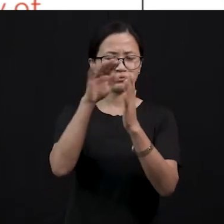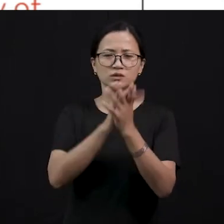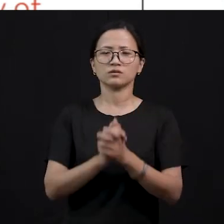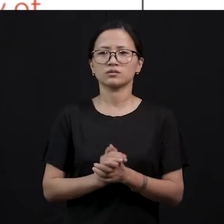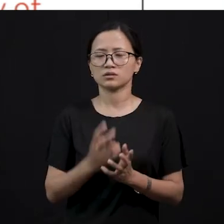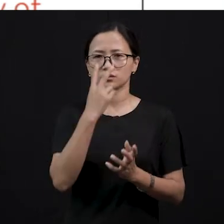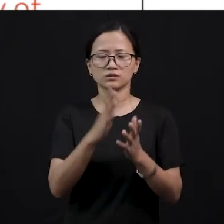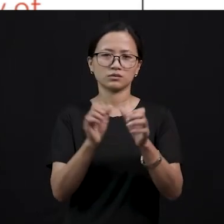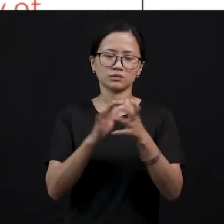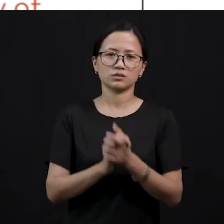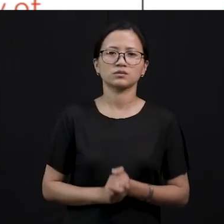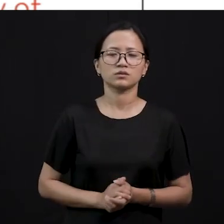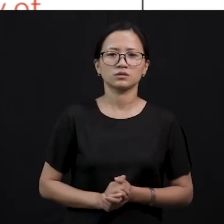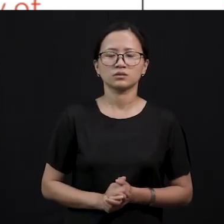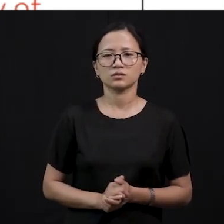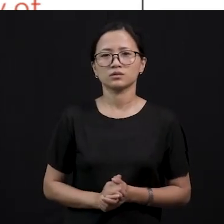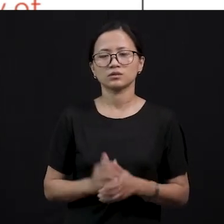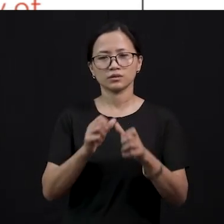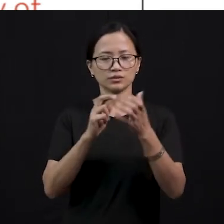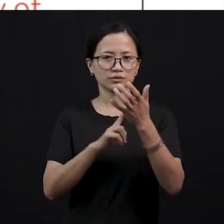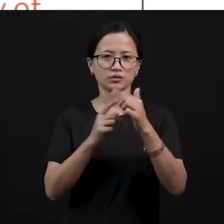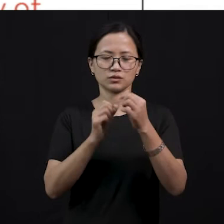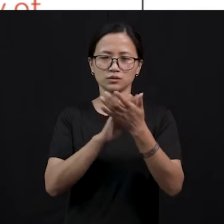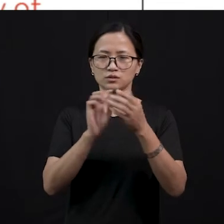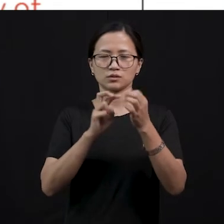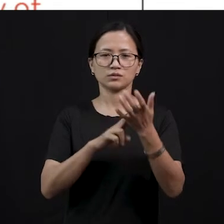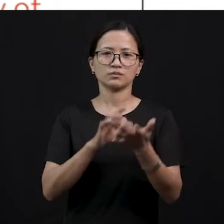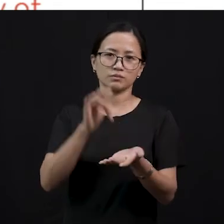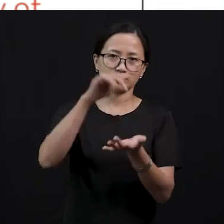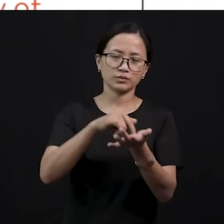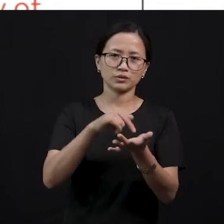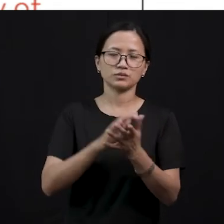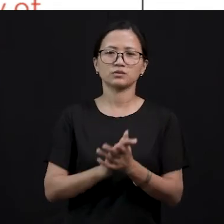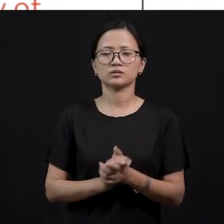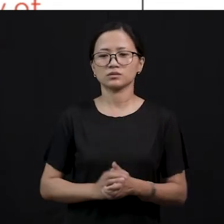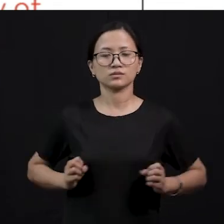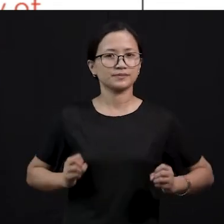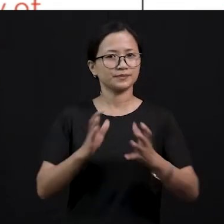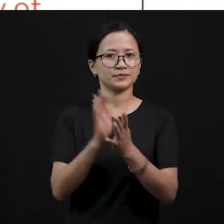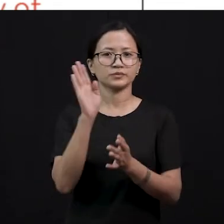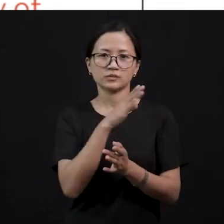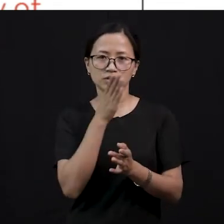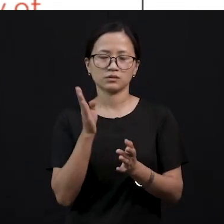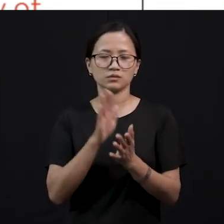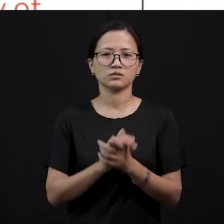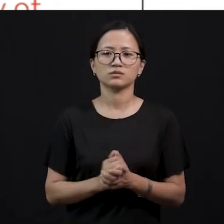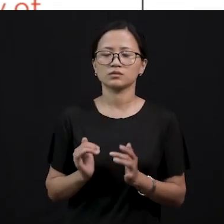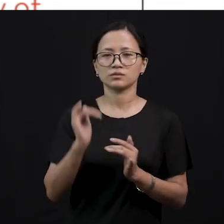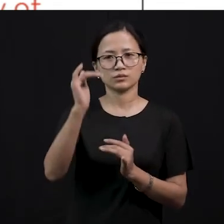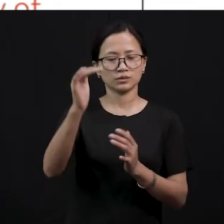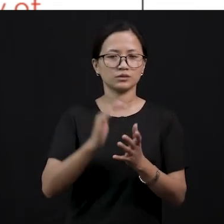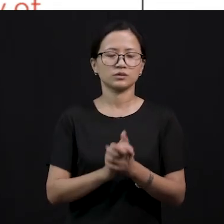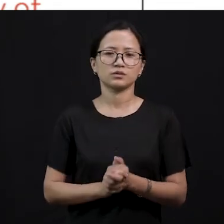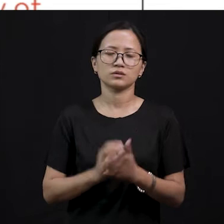stand. So if you're watching a match and the national anthem plays, what all of us do is we start singing. So that is how they promote